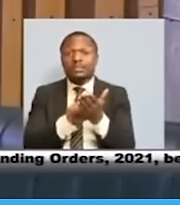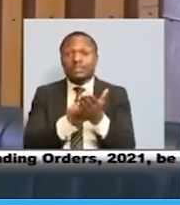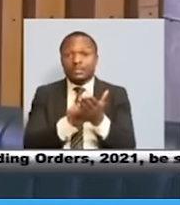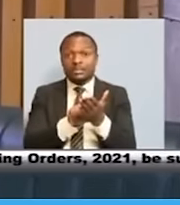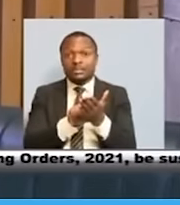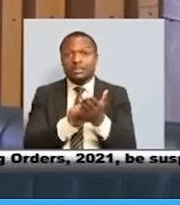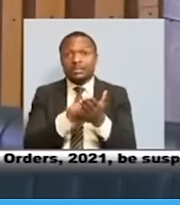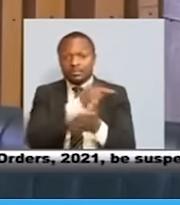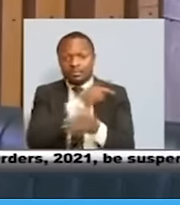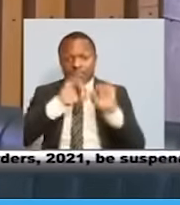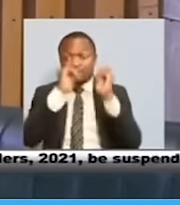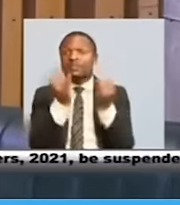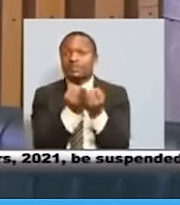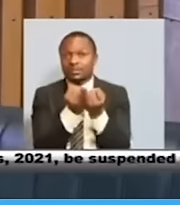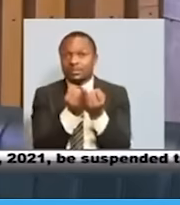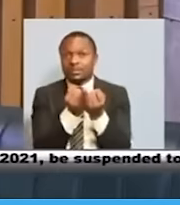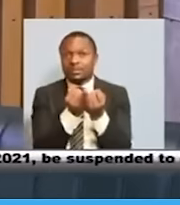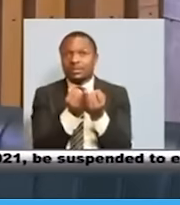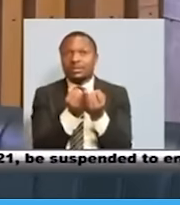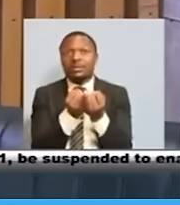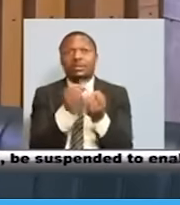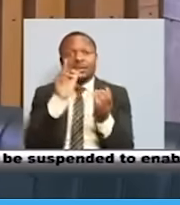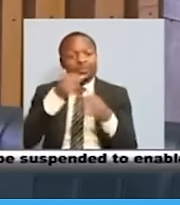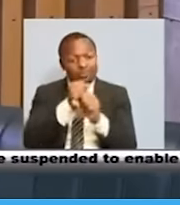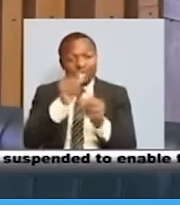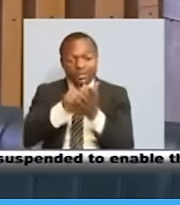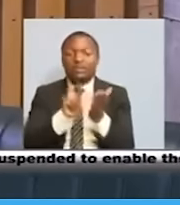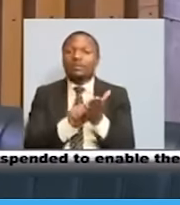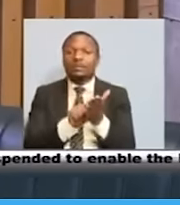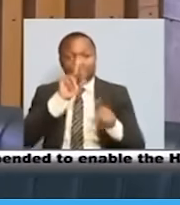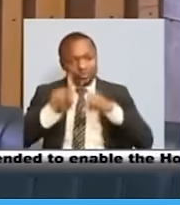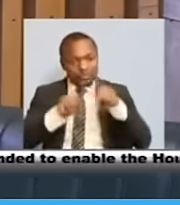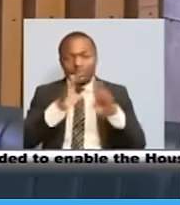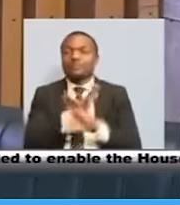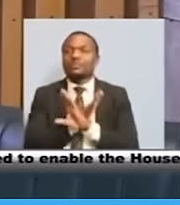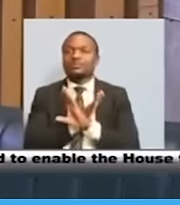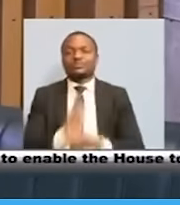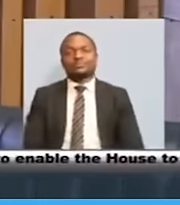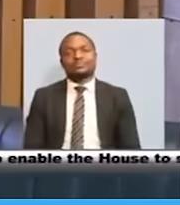mandate it is to legislate and to formulate laws for the people of Zambia.